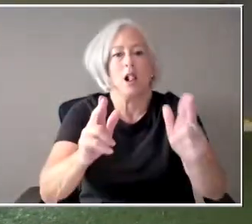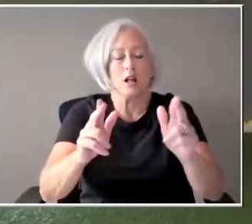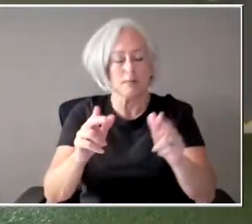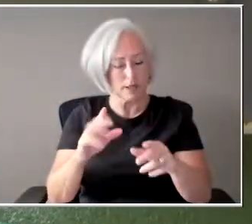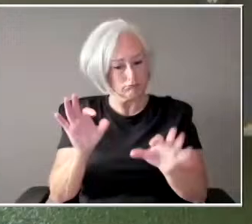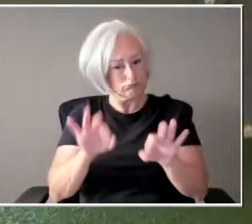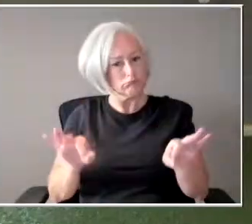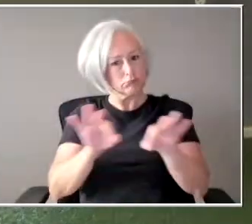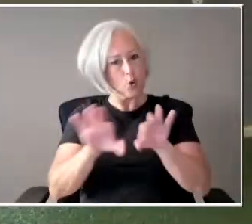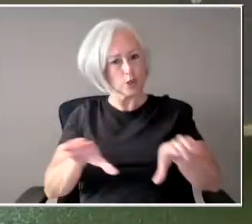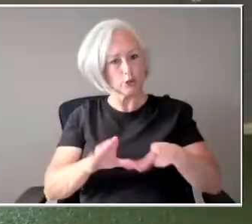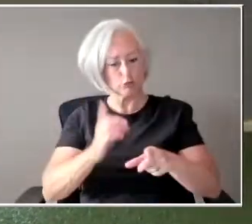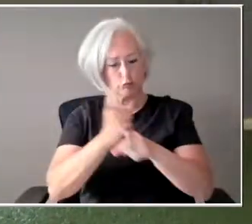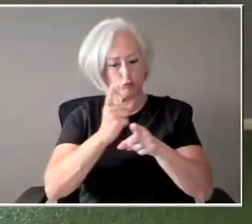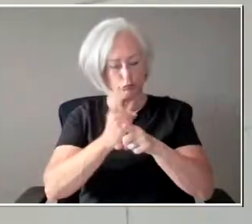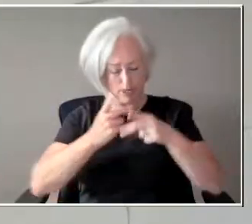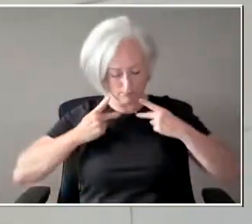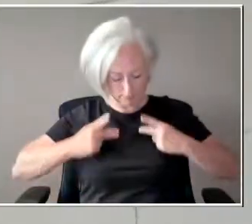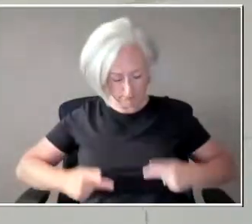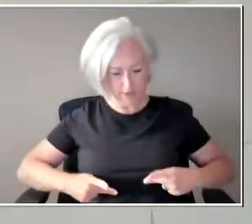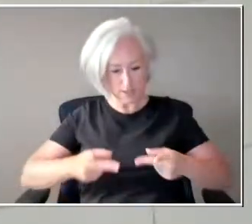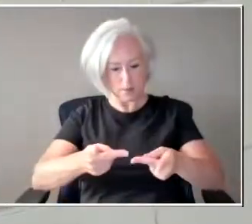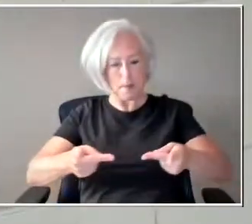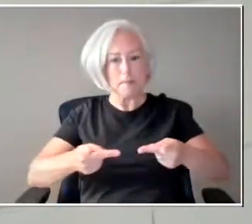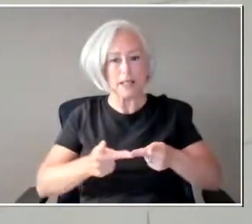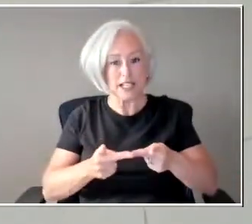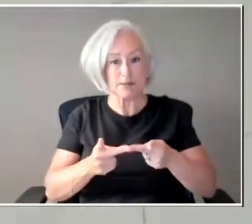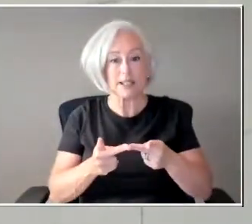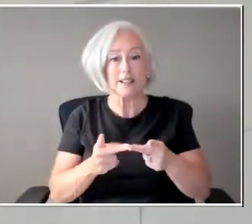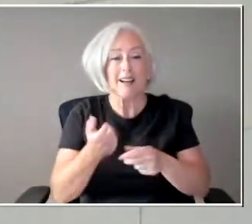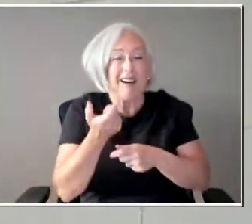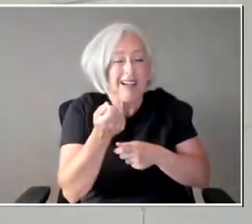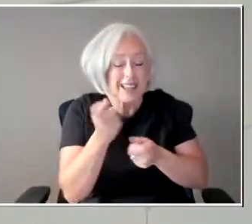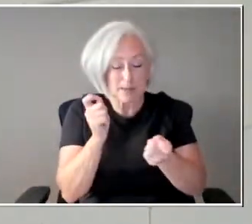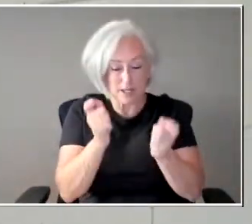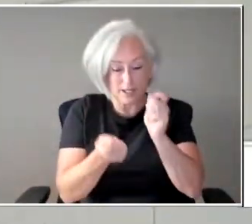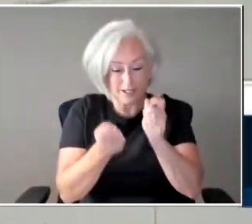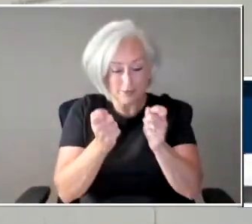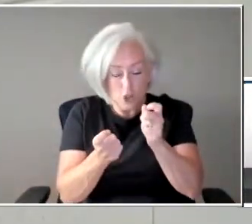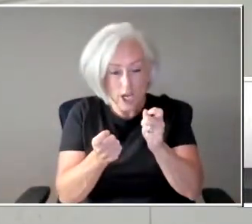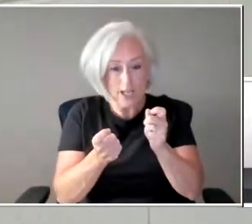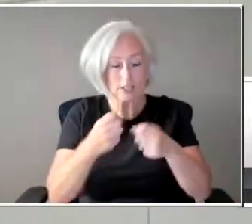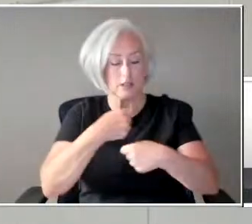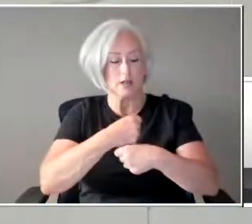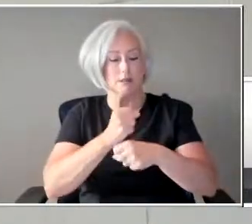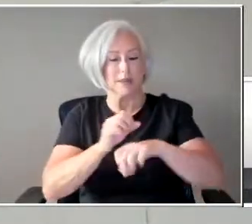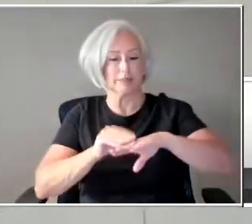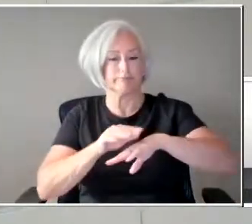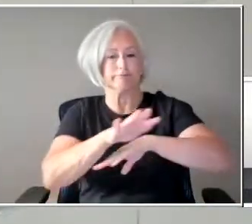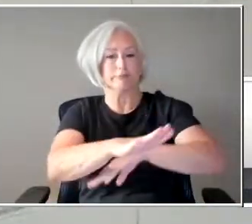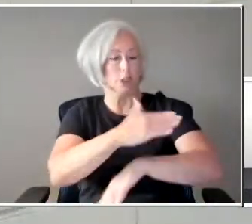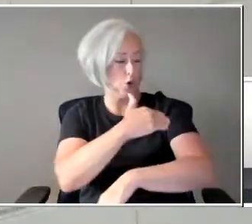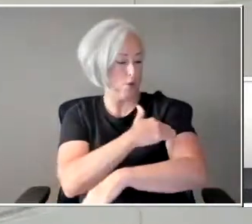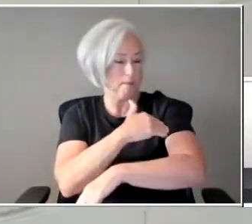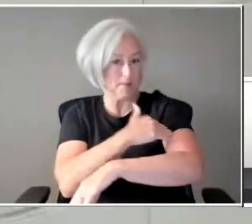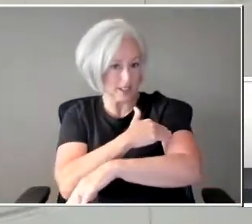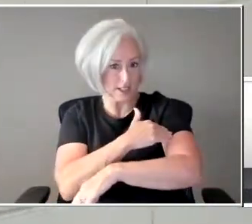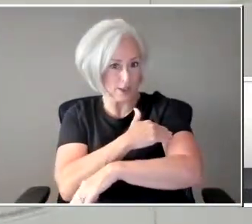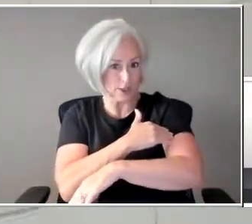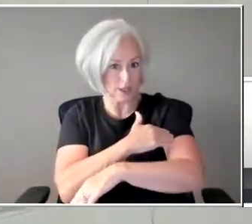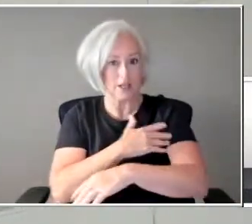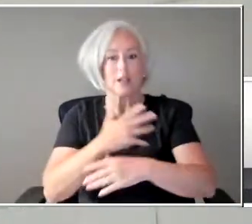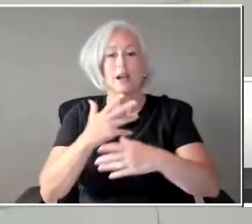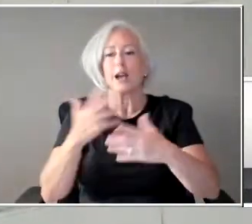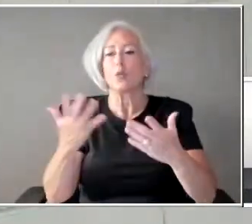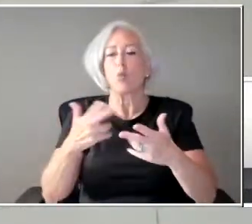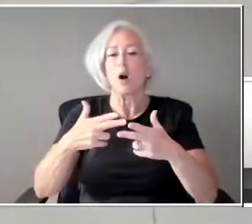Yeah, for sure, because small little changes in how your position is going to change what muscle groups work. It's going to change what load you put on your joints. And so you do want to be in